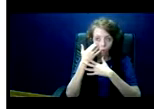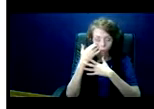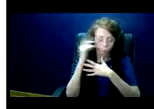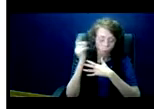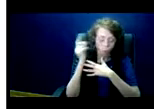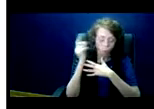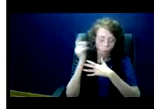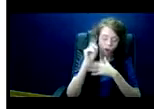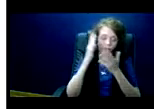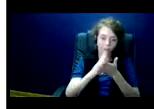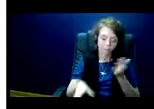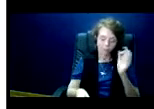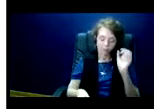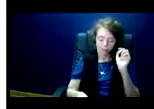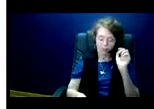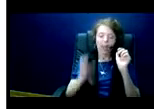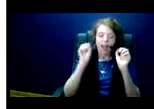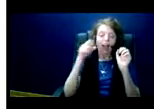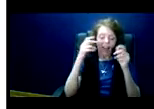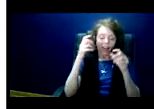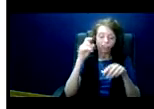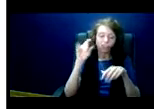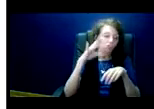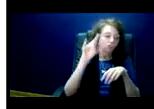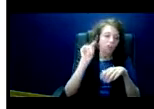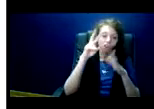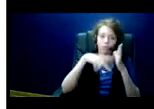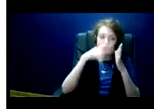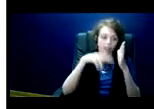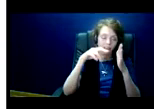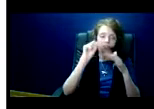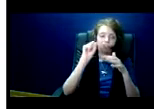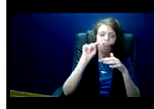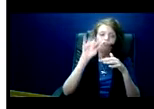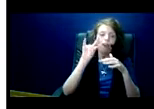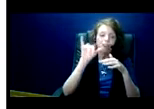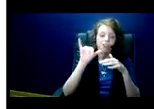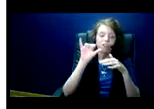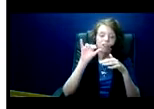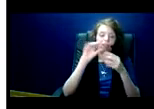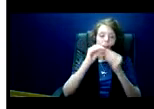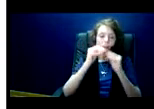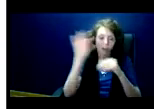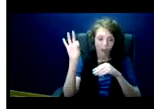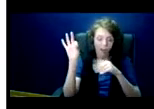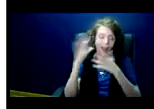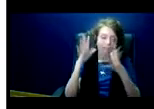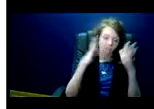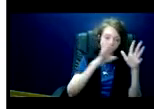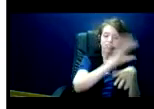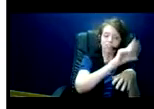we left off? Yes, I just read the strategy number 9. Oh, great. Did Linda shared your strategies?